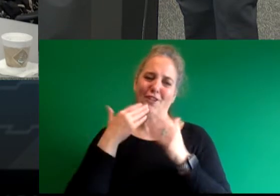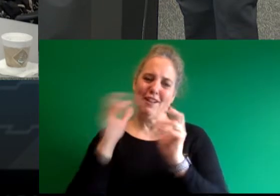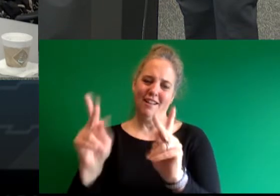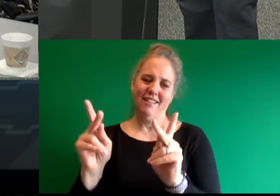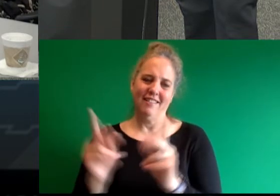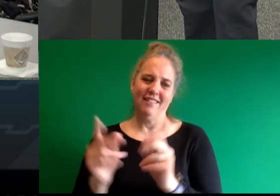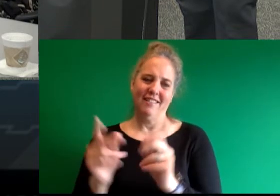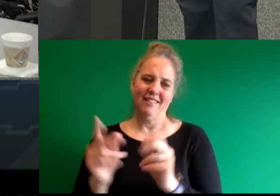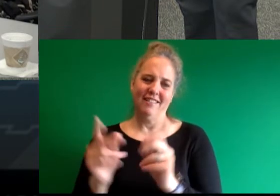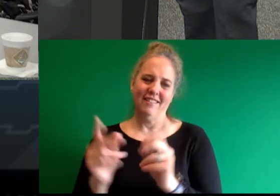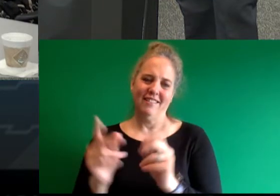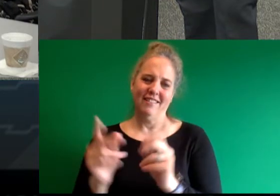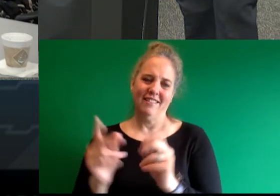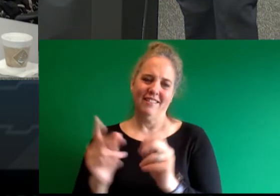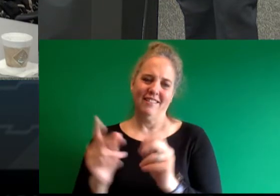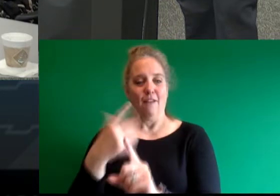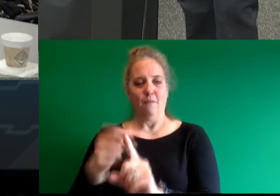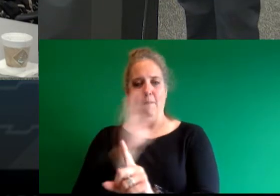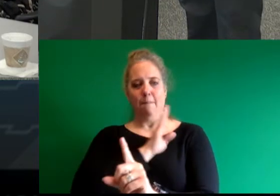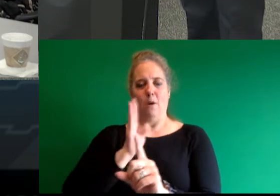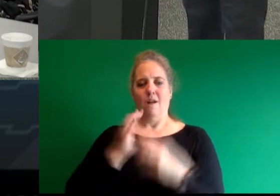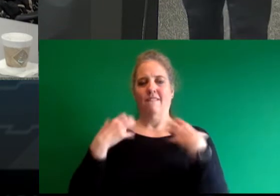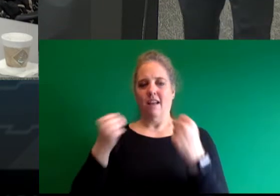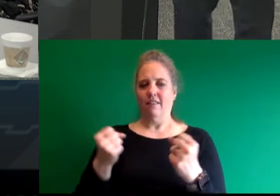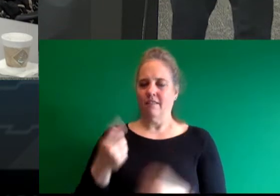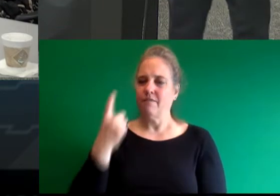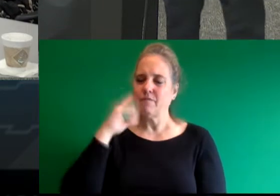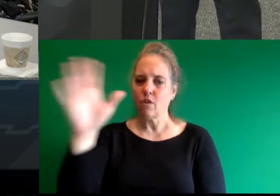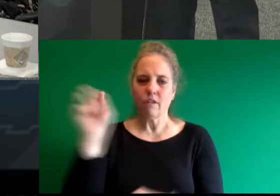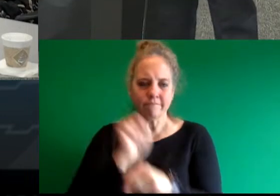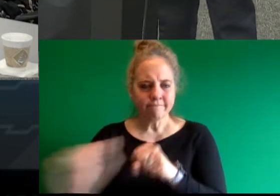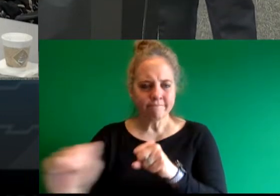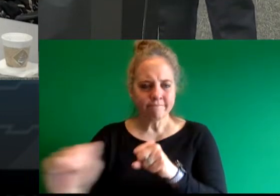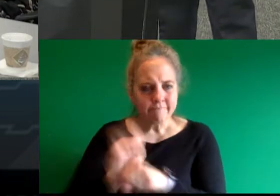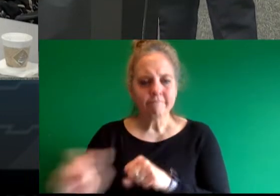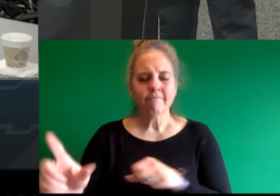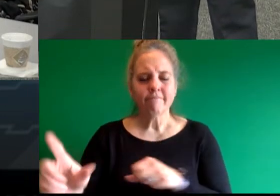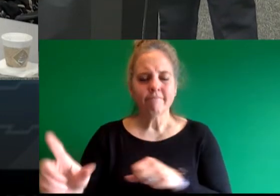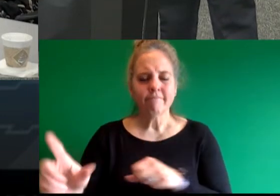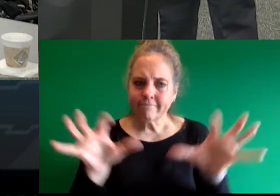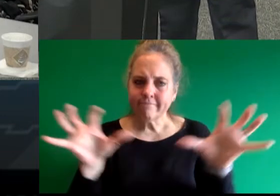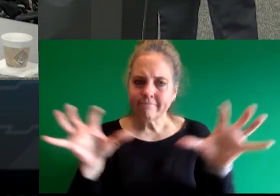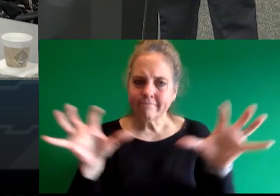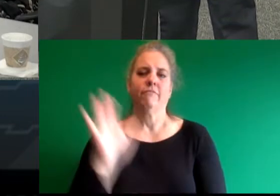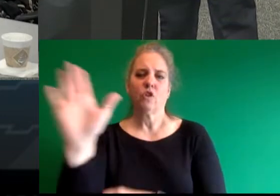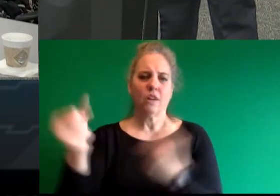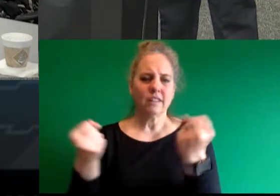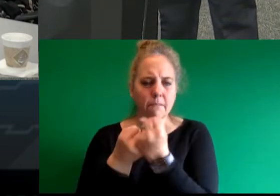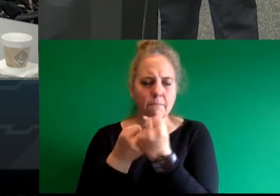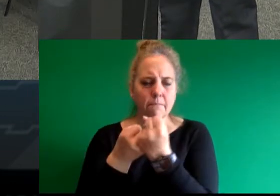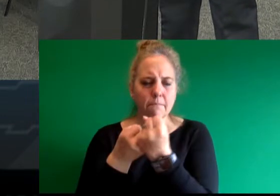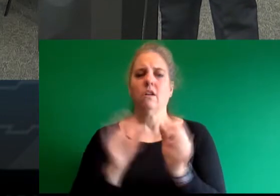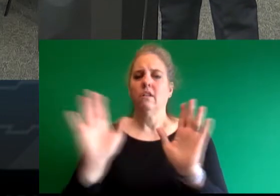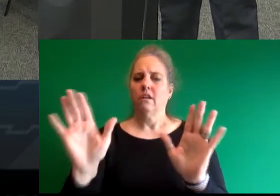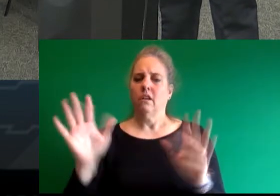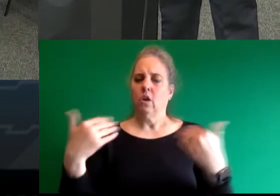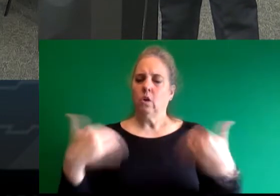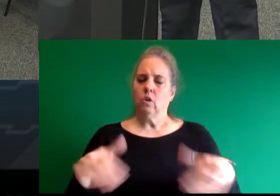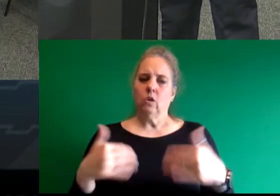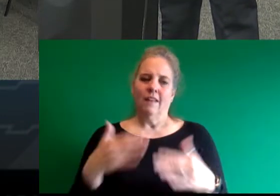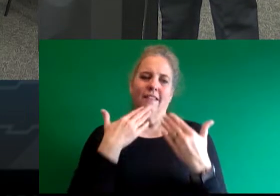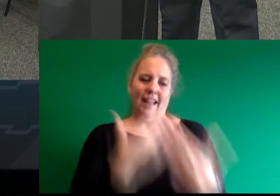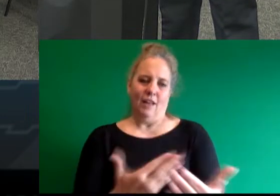great work and for being there for us and keeping us safe. Thank you. Thank you. Other Board of Health member